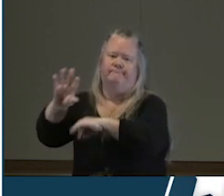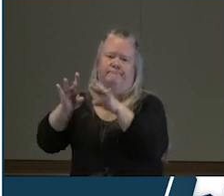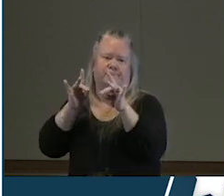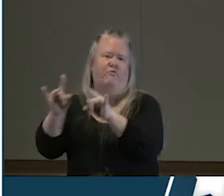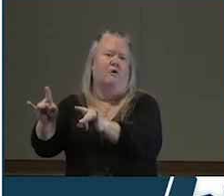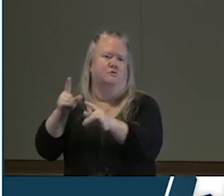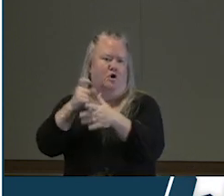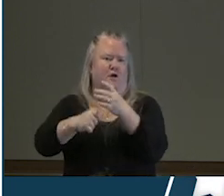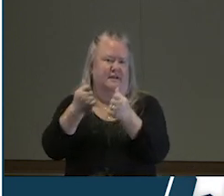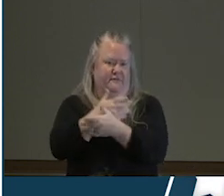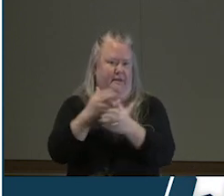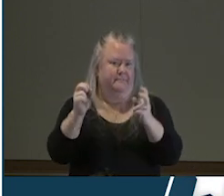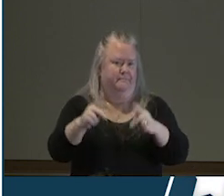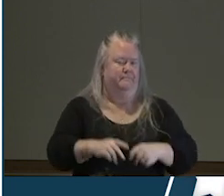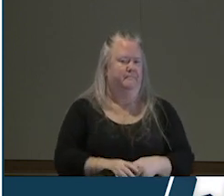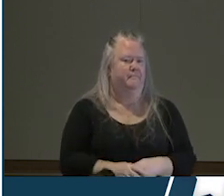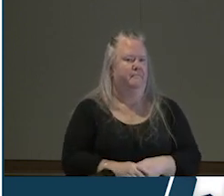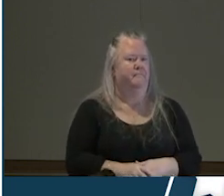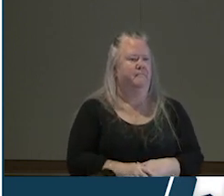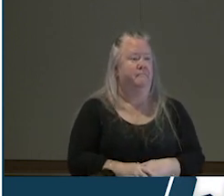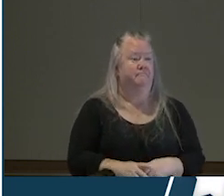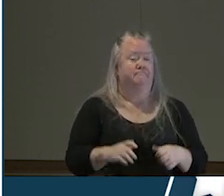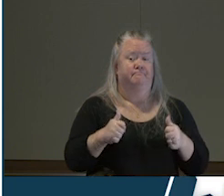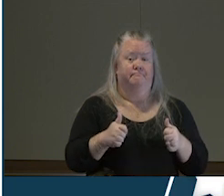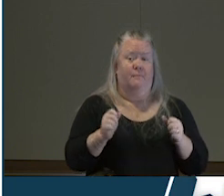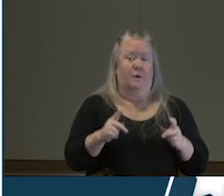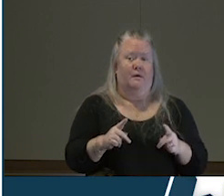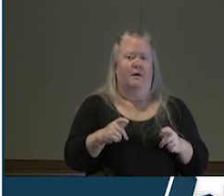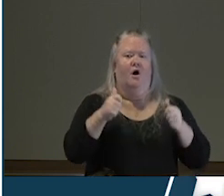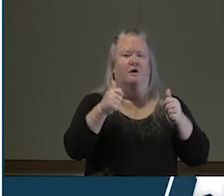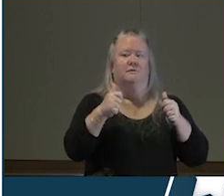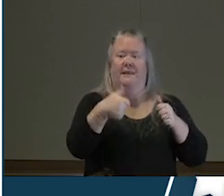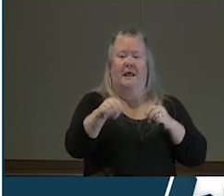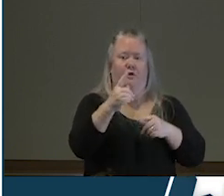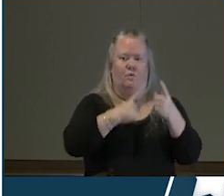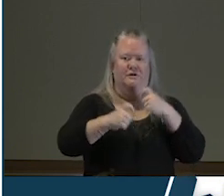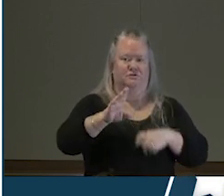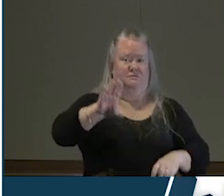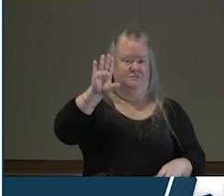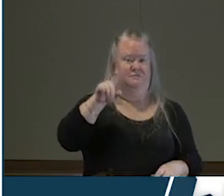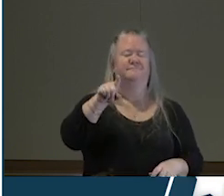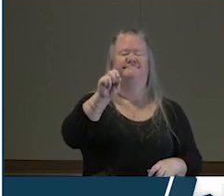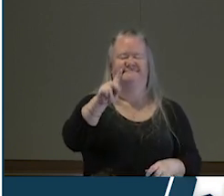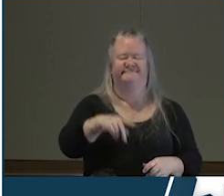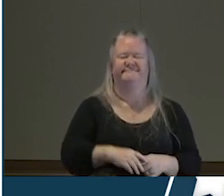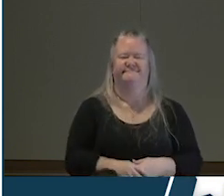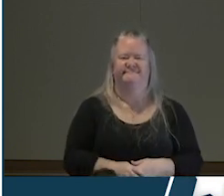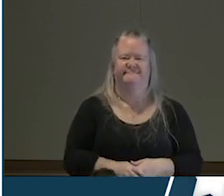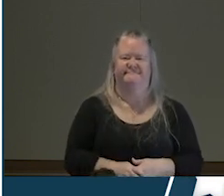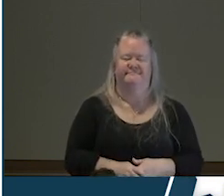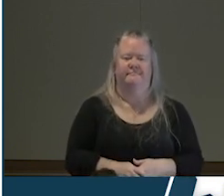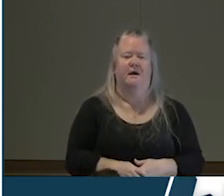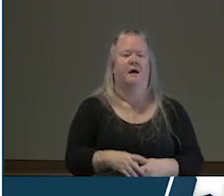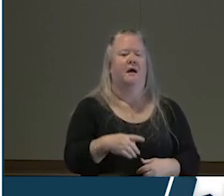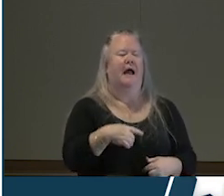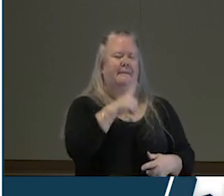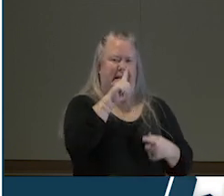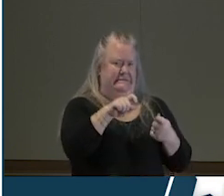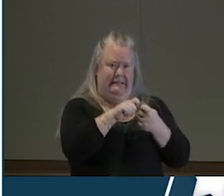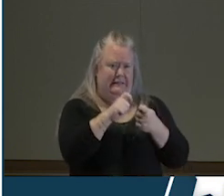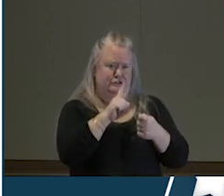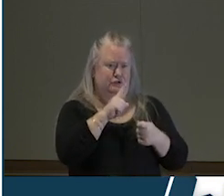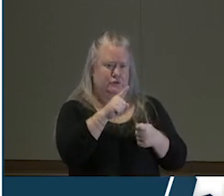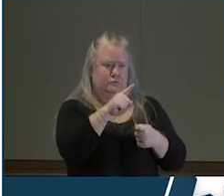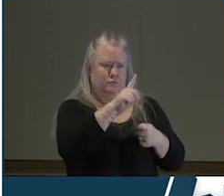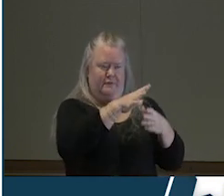and cost, effective. Yep. Awesome. Any other question? Question. So I'm not exactly sure where